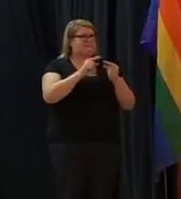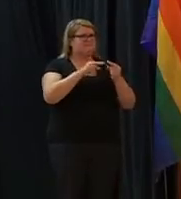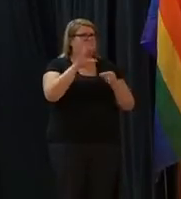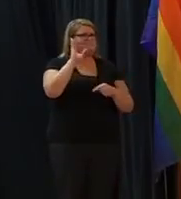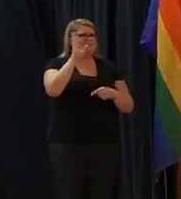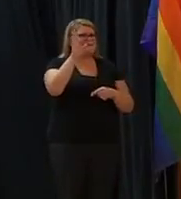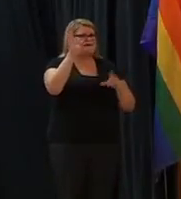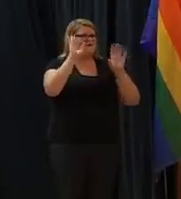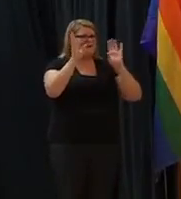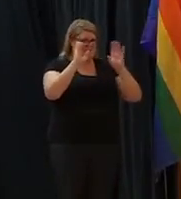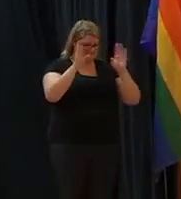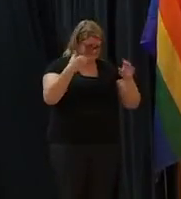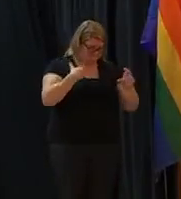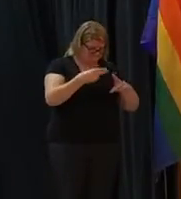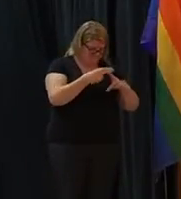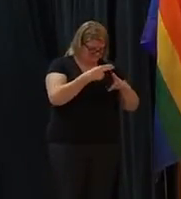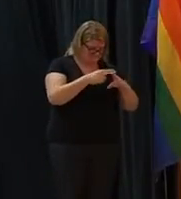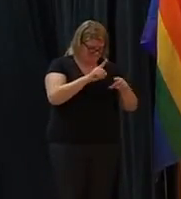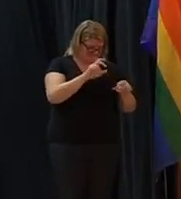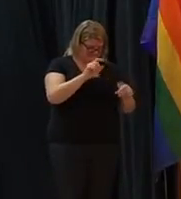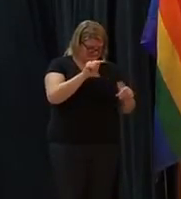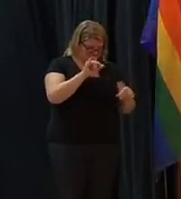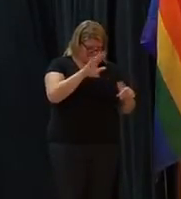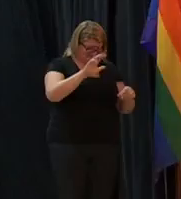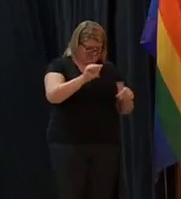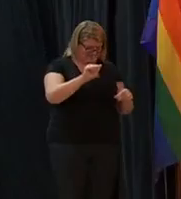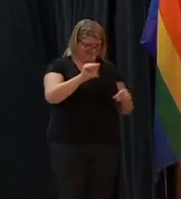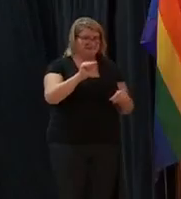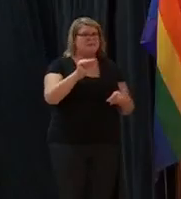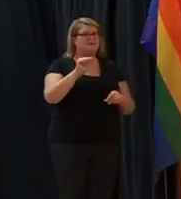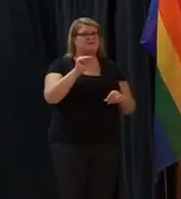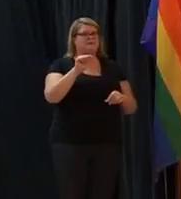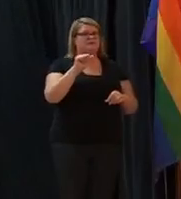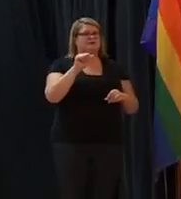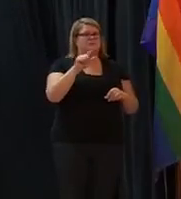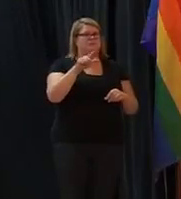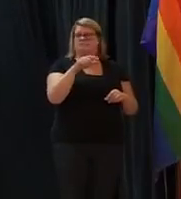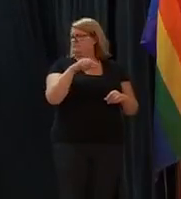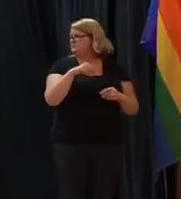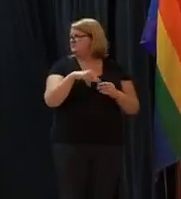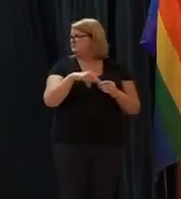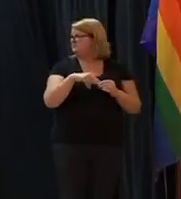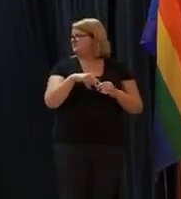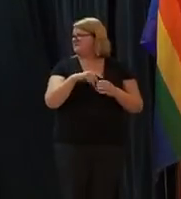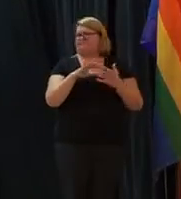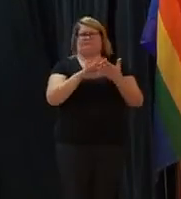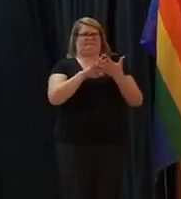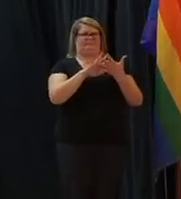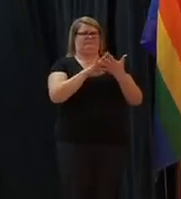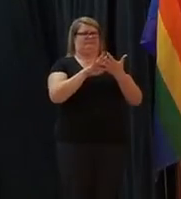Hi everyone, my name is Miss Leticia. As you can see here, you can actually call me Miss You.